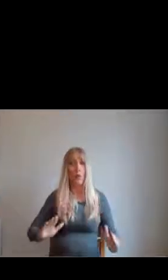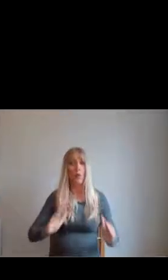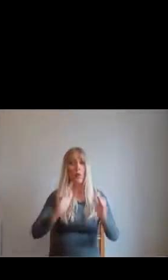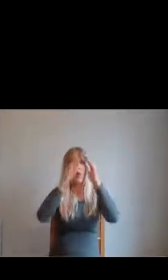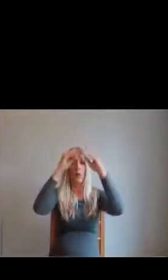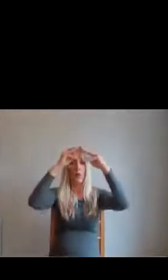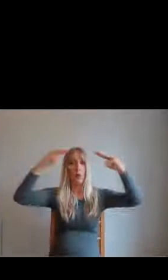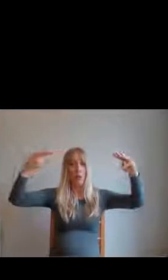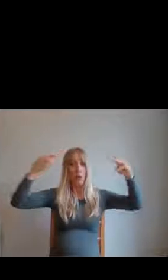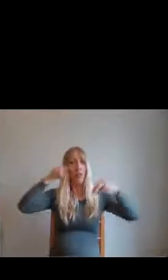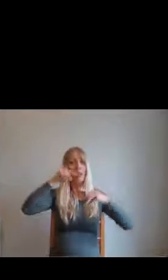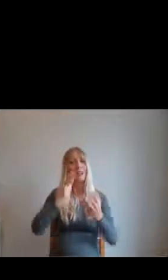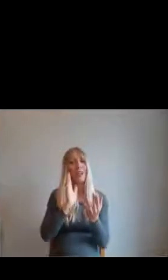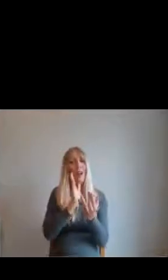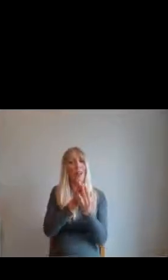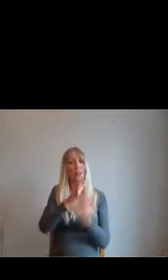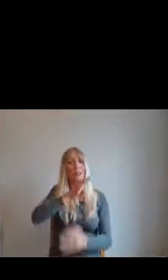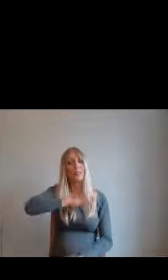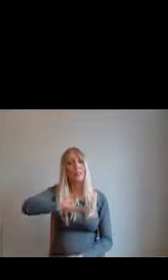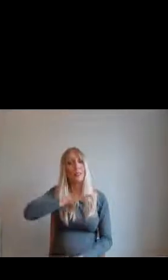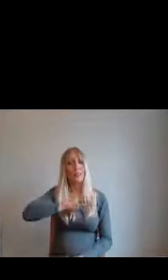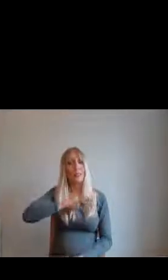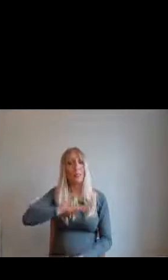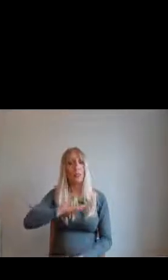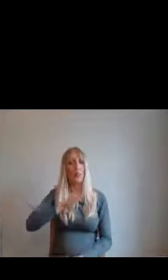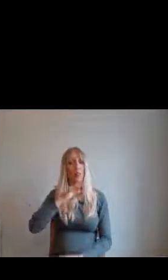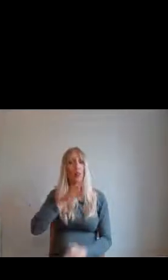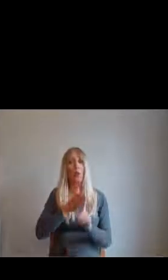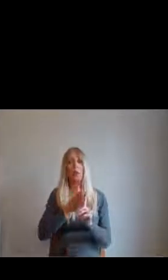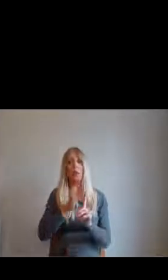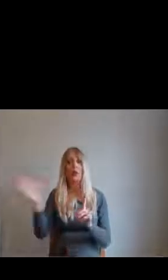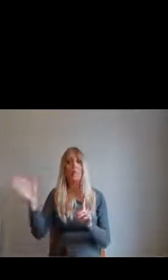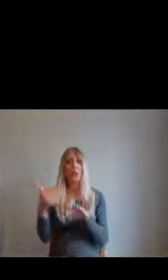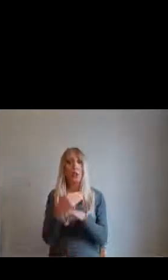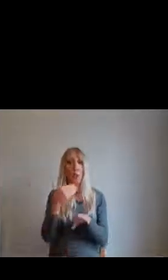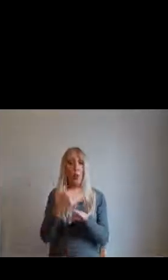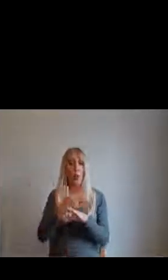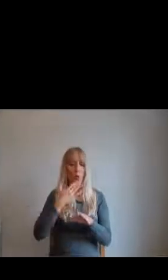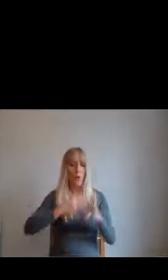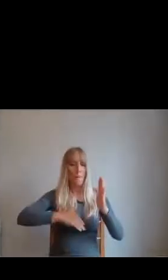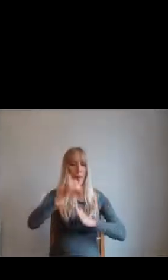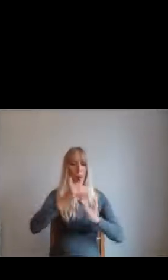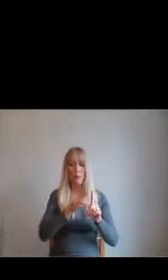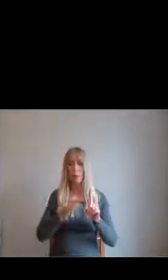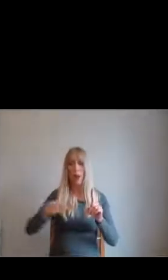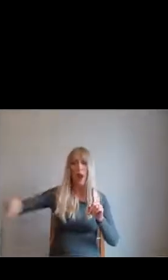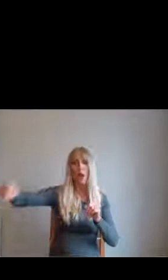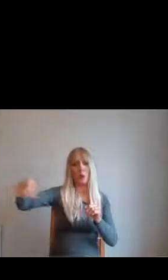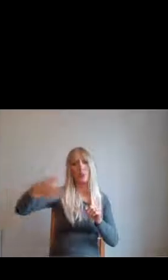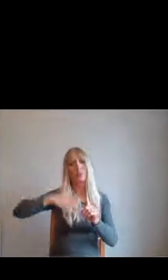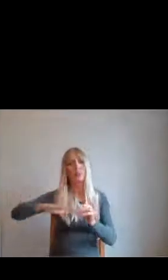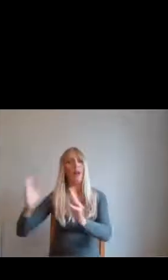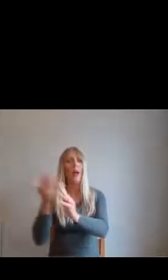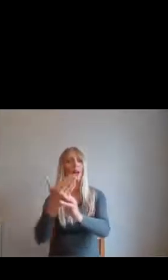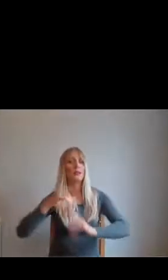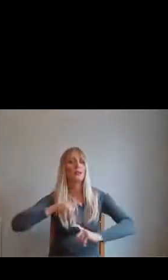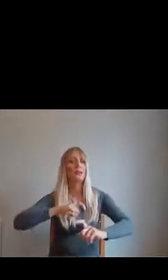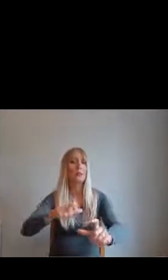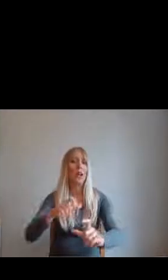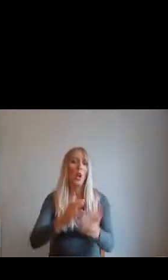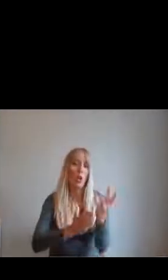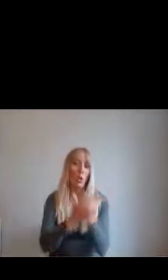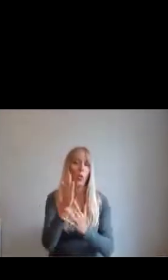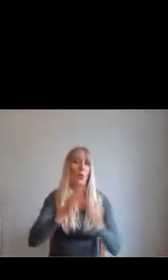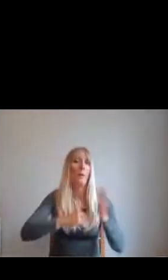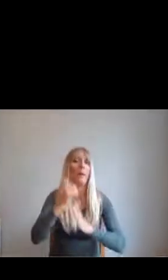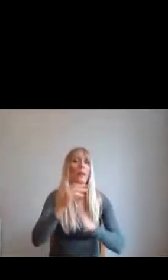this access will be required during the diversion works for the lines and afterwards for the operation of the network. These